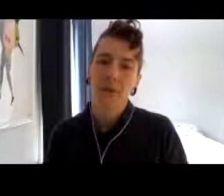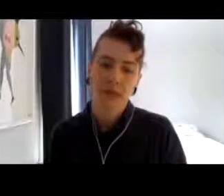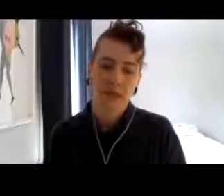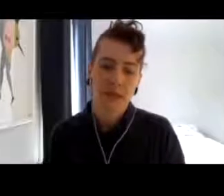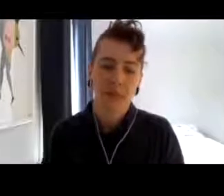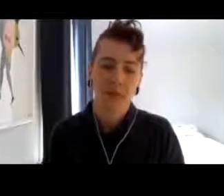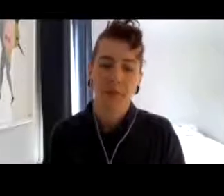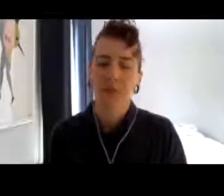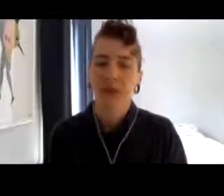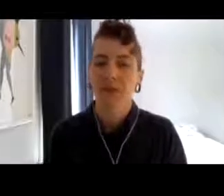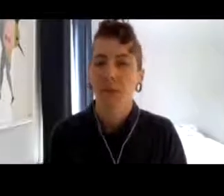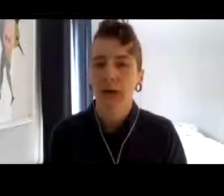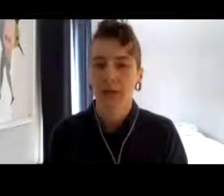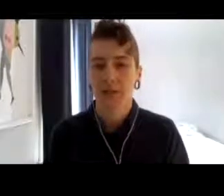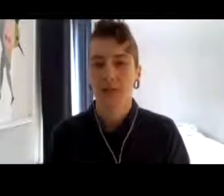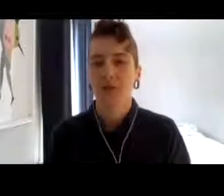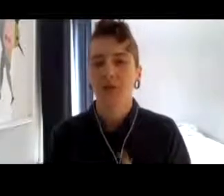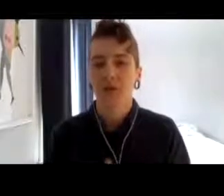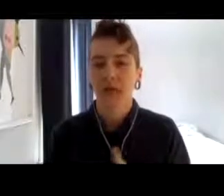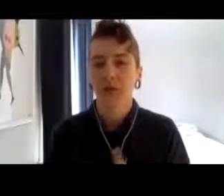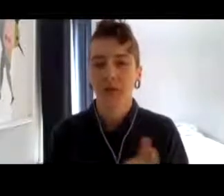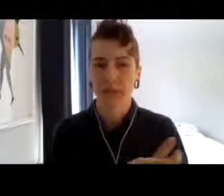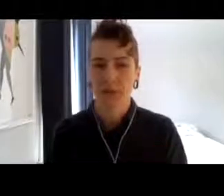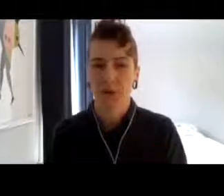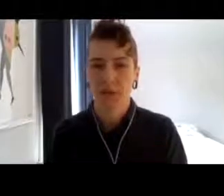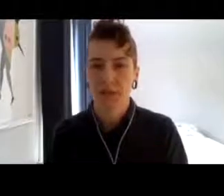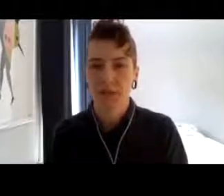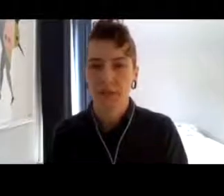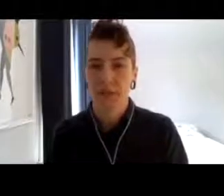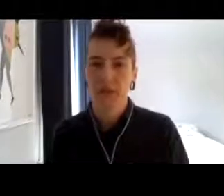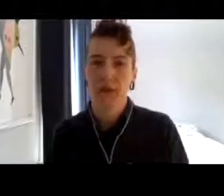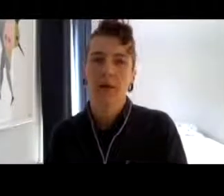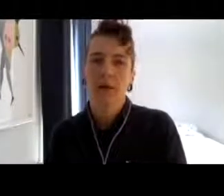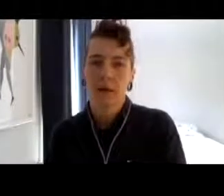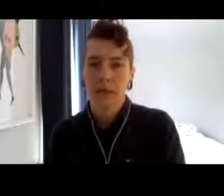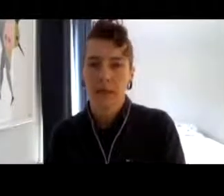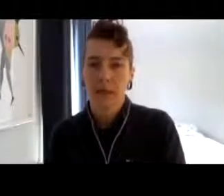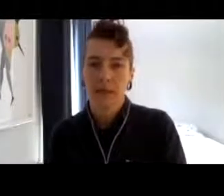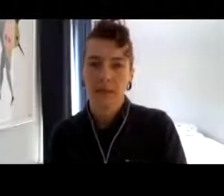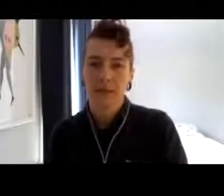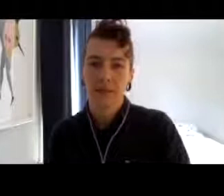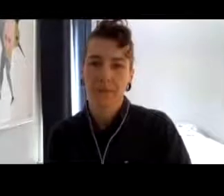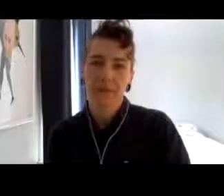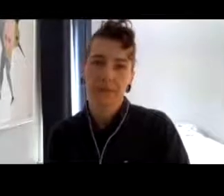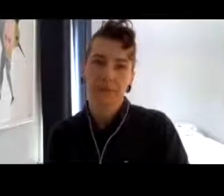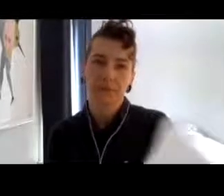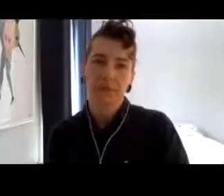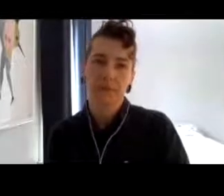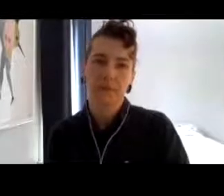we also need to think about the best ways to tell these stories. Next slide, please.